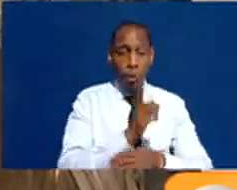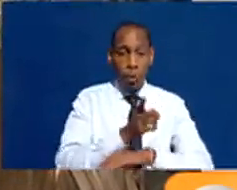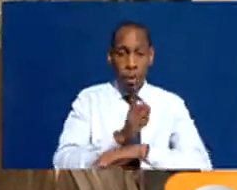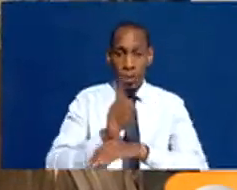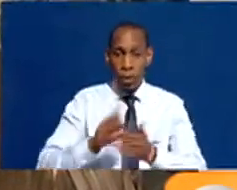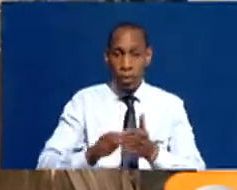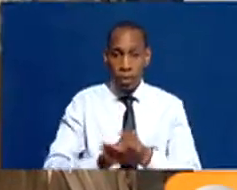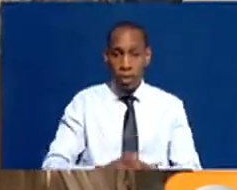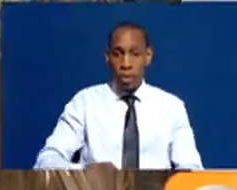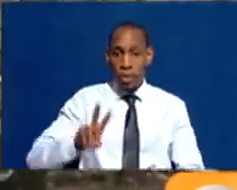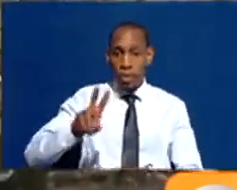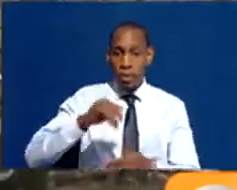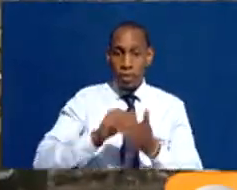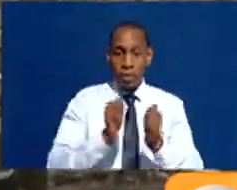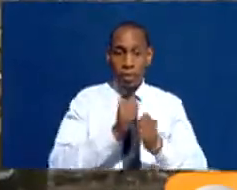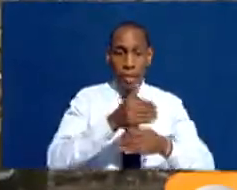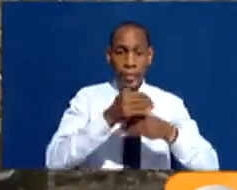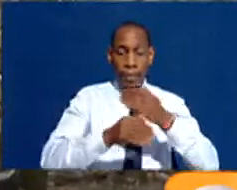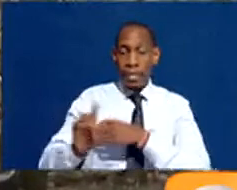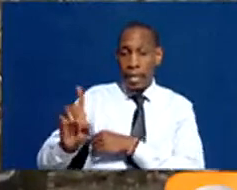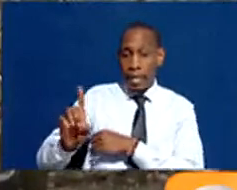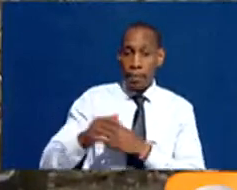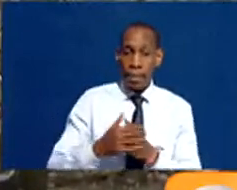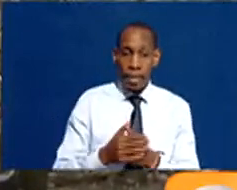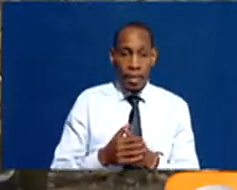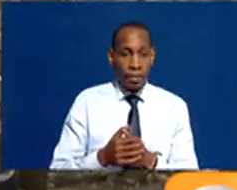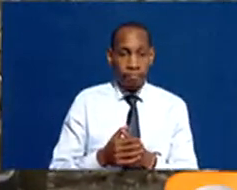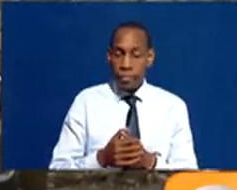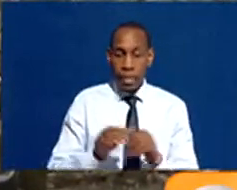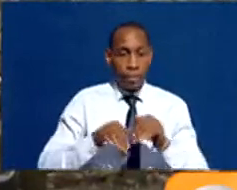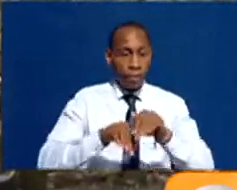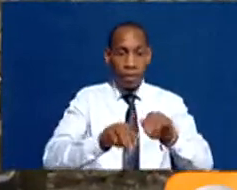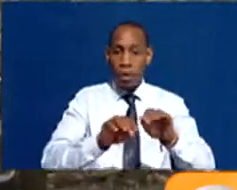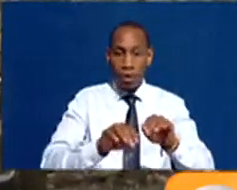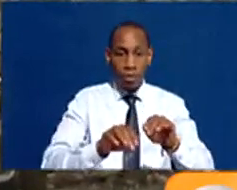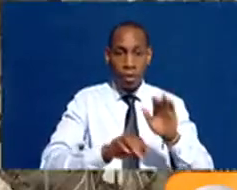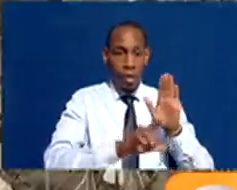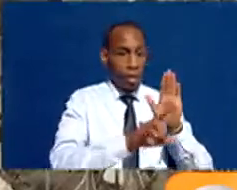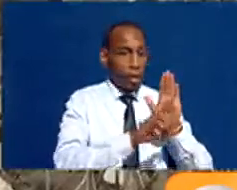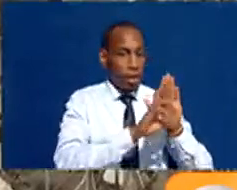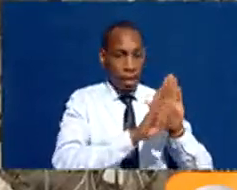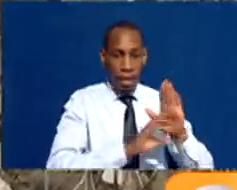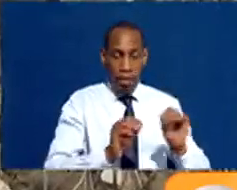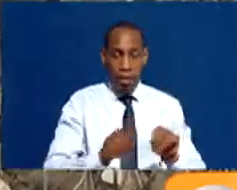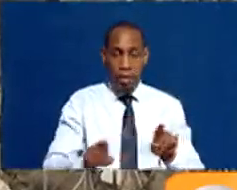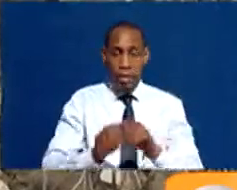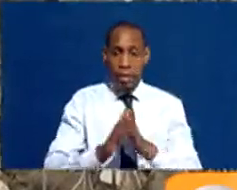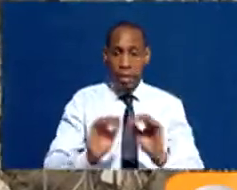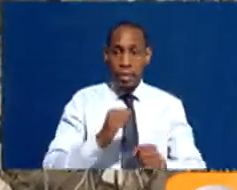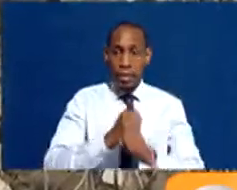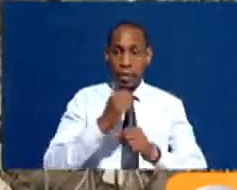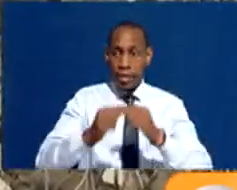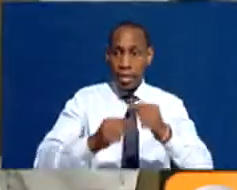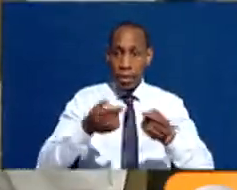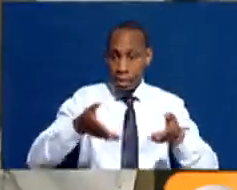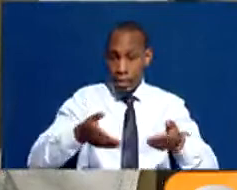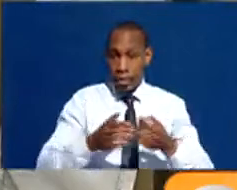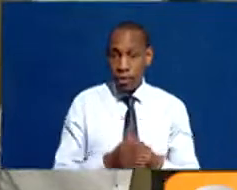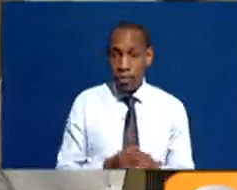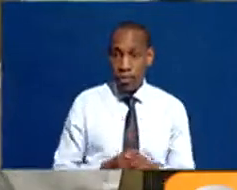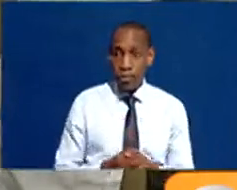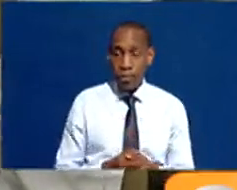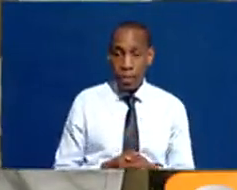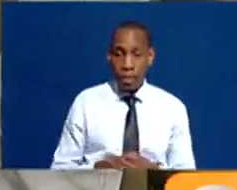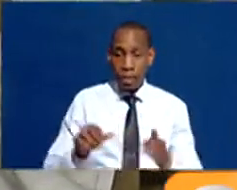that 2 out of 10 buildings in Nairobi are non-compliant. Meanwhile, rescue operations continue. The